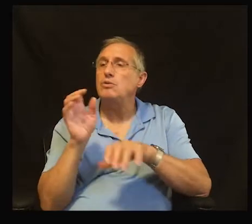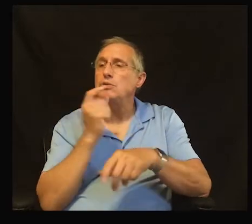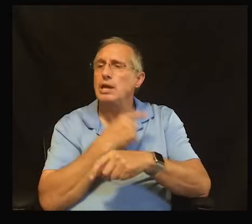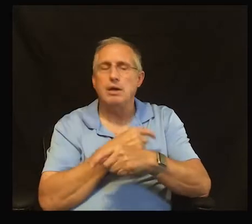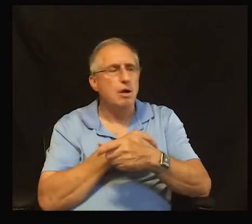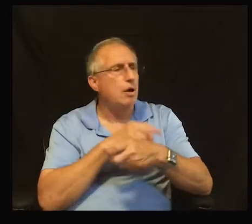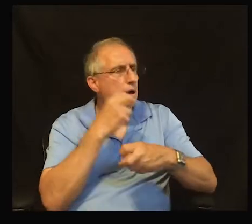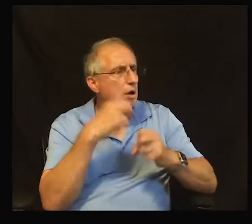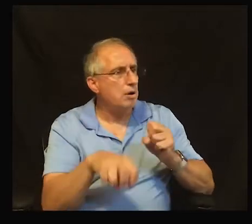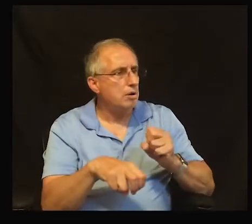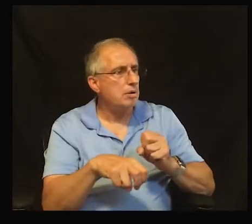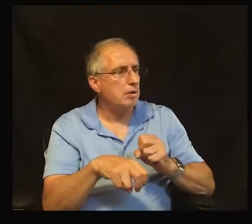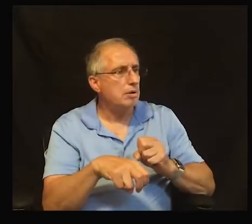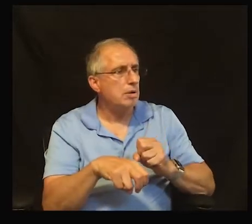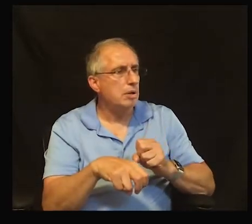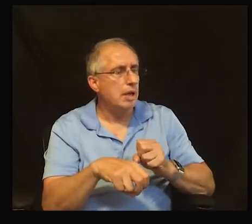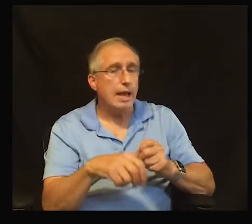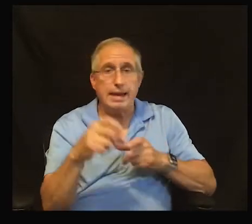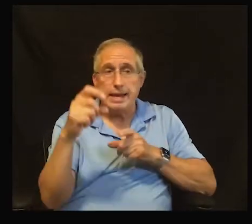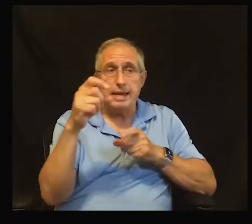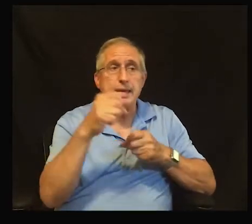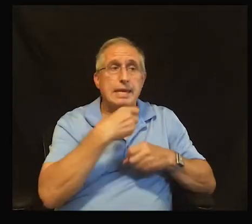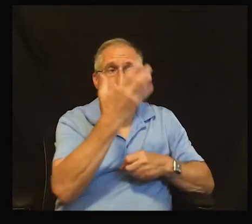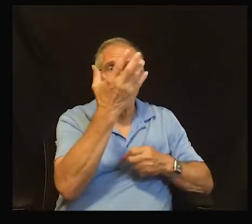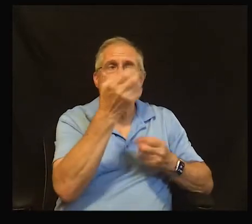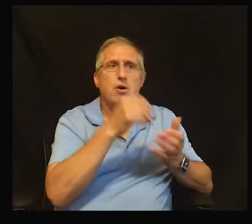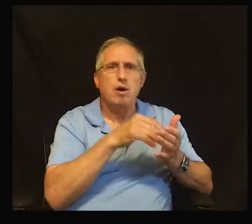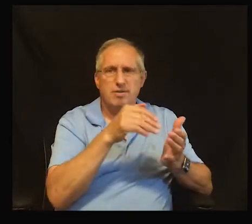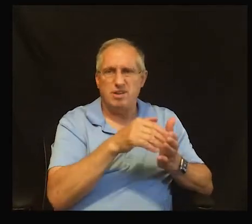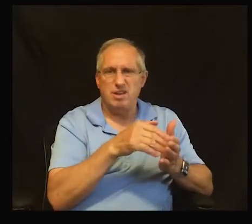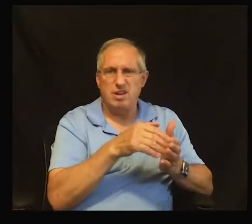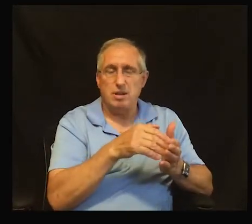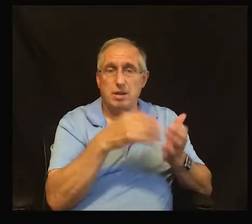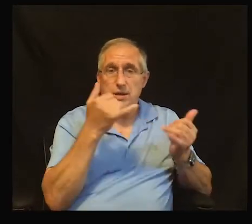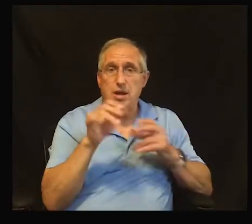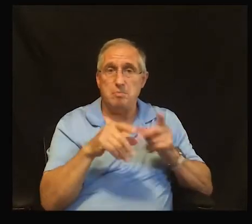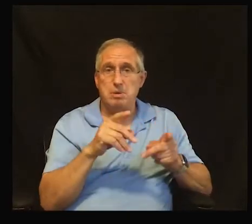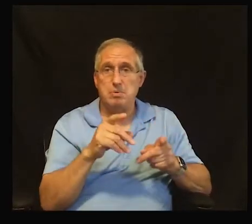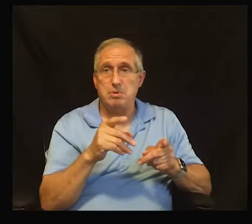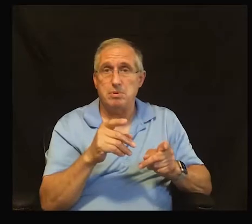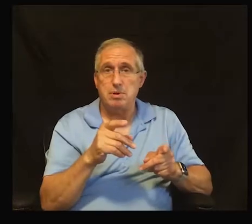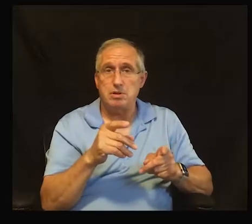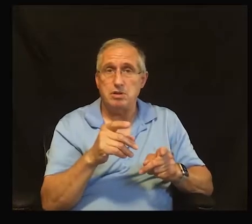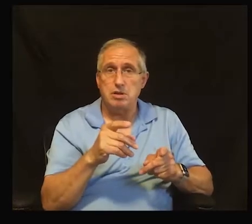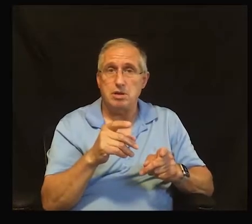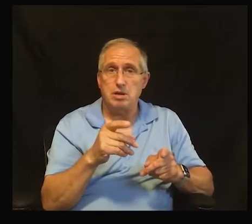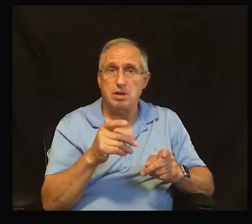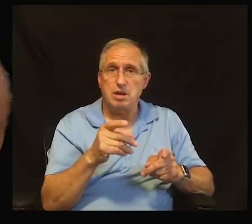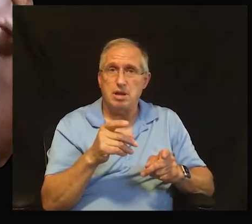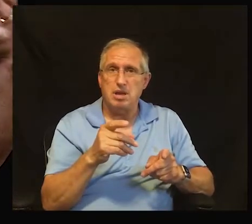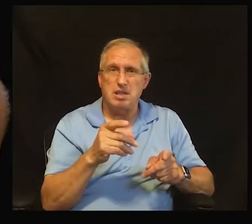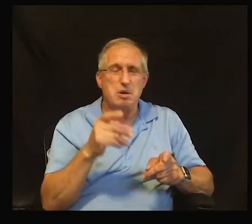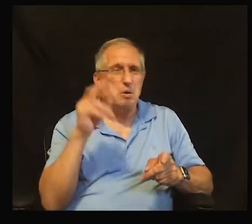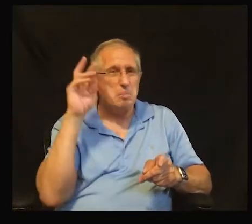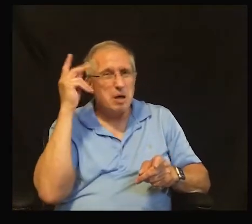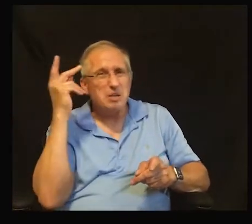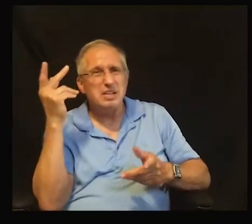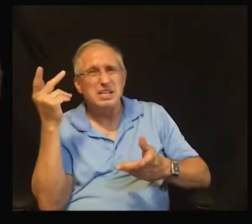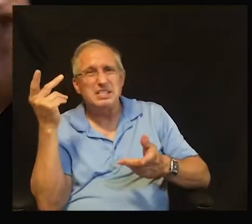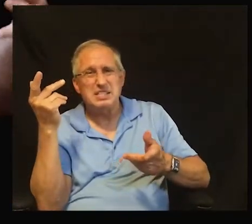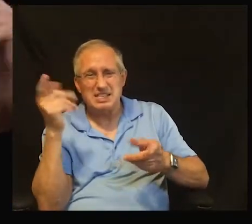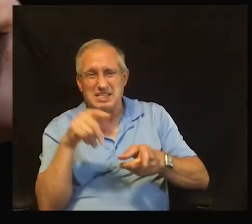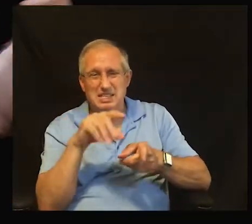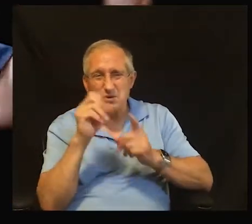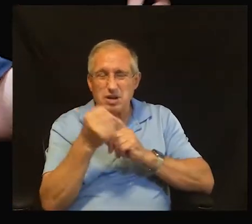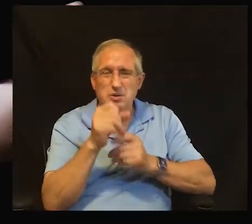on? She goes, how was your day? She goes, it's kind of tough. She goes, I get yelled at a lot. And now people are just so triggered with all the